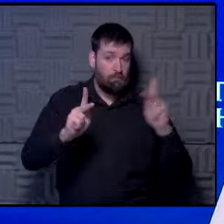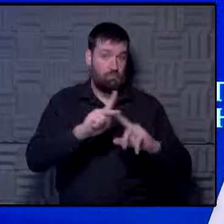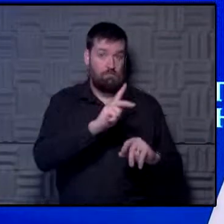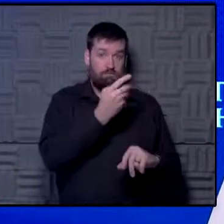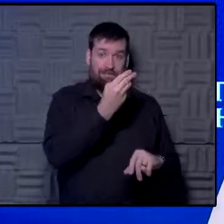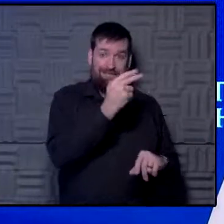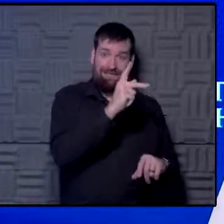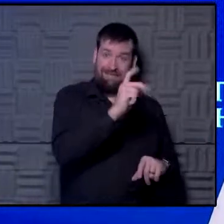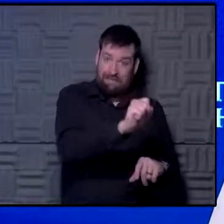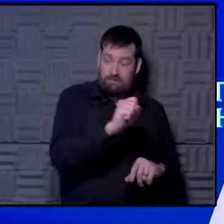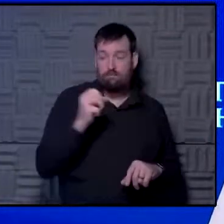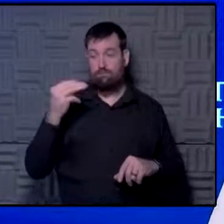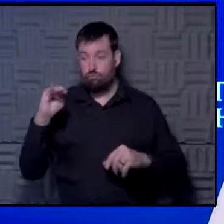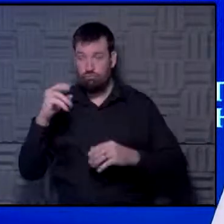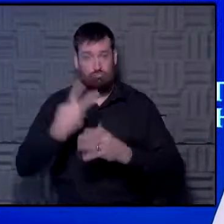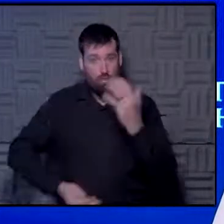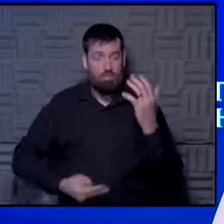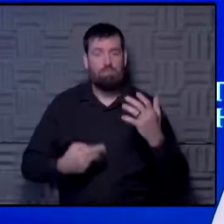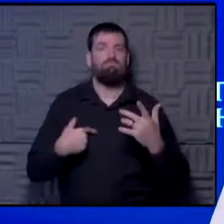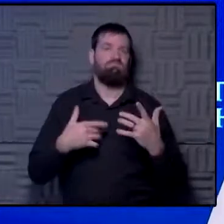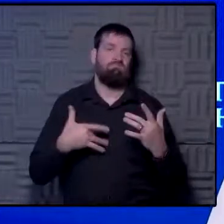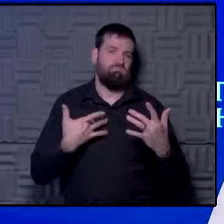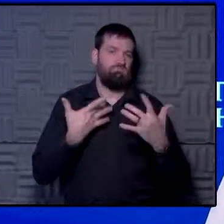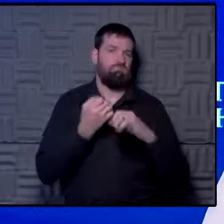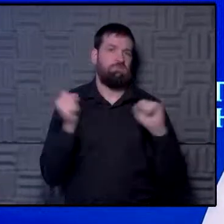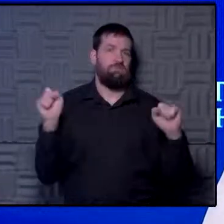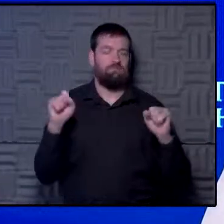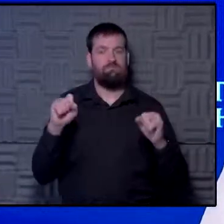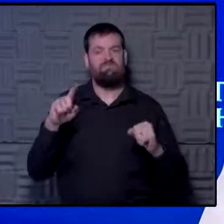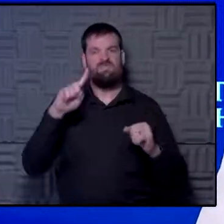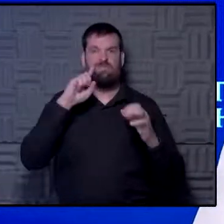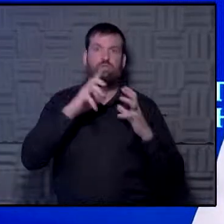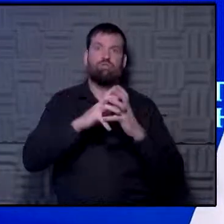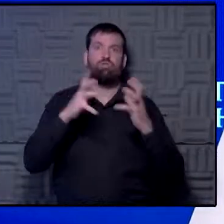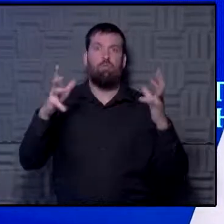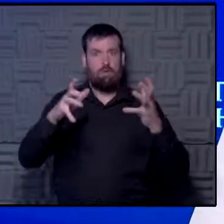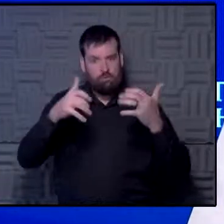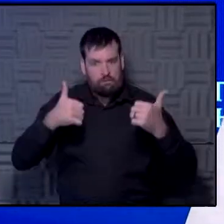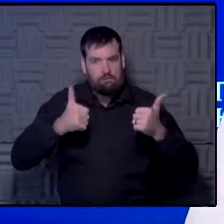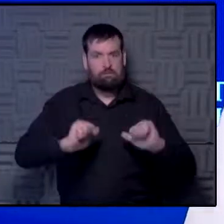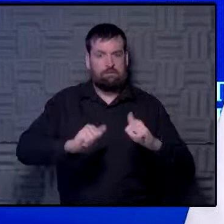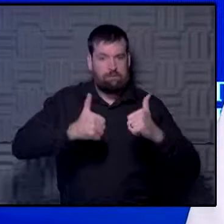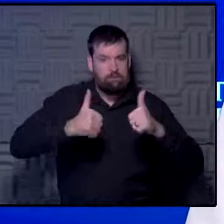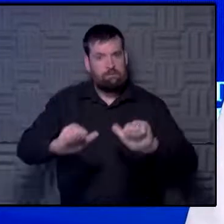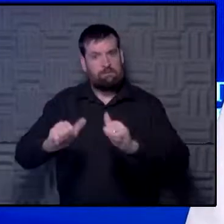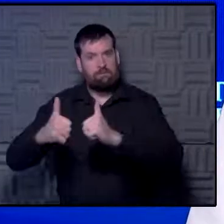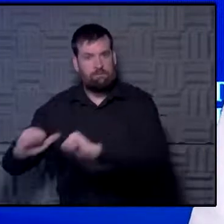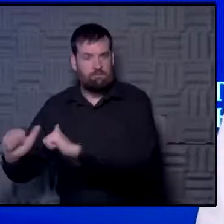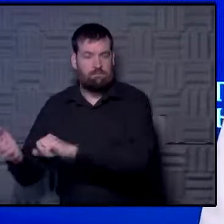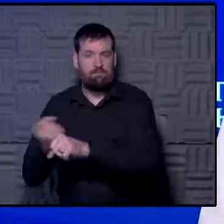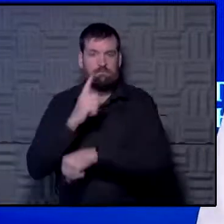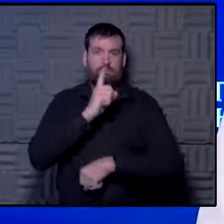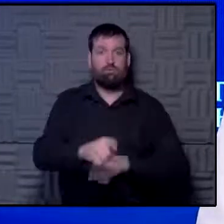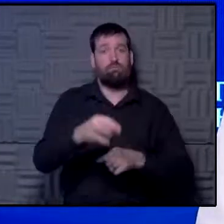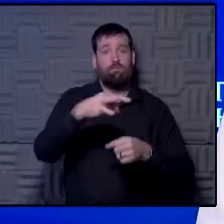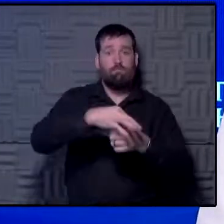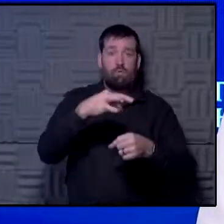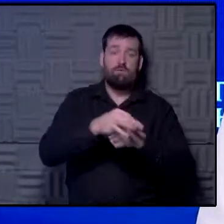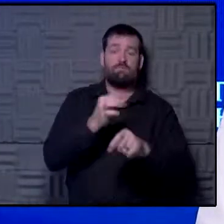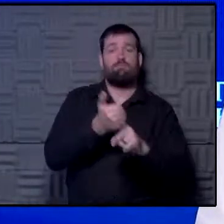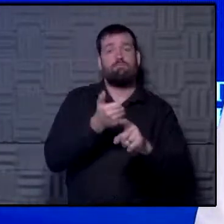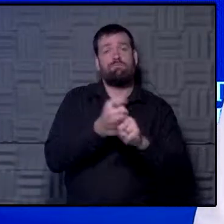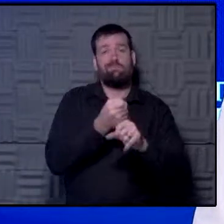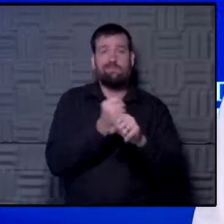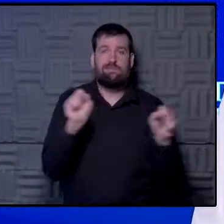is that it really has felt safe. I believe that so many efforts have gone into place to make sure that voting is safe,